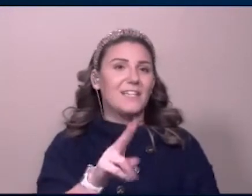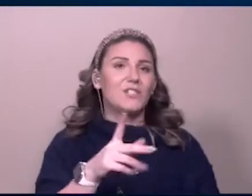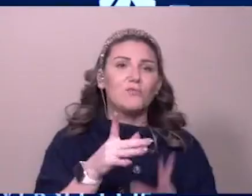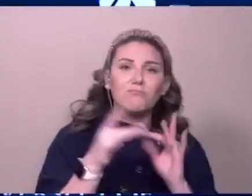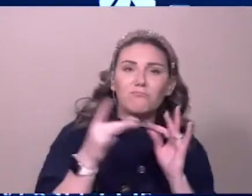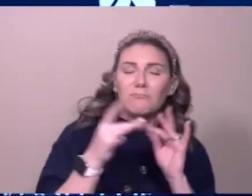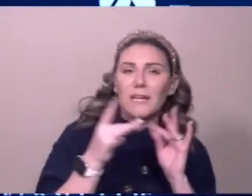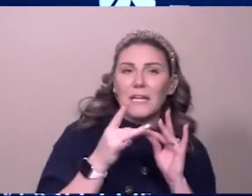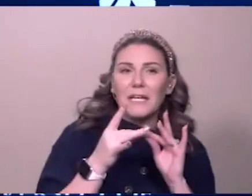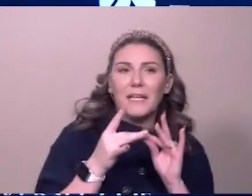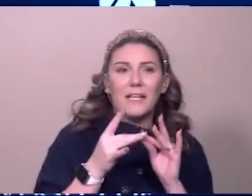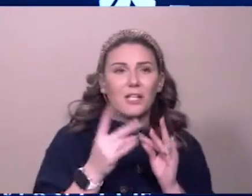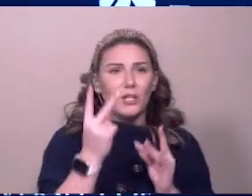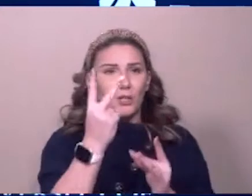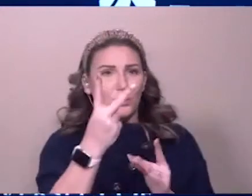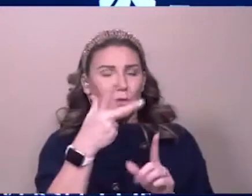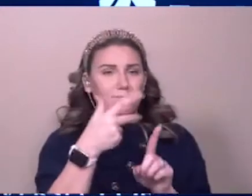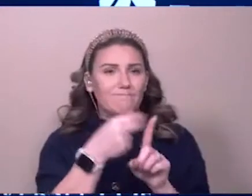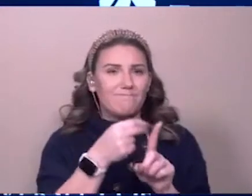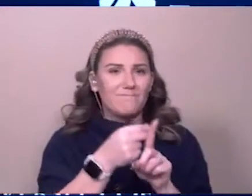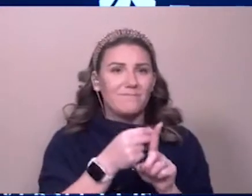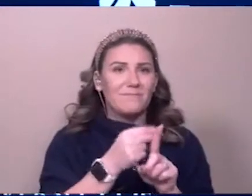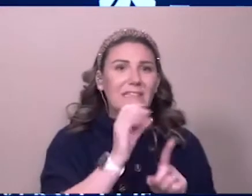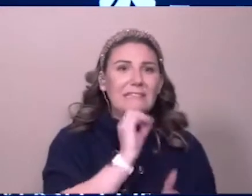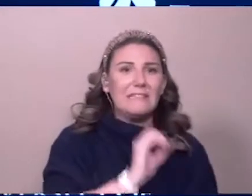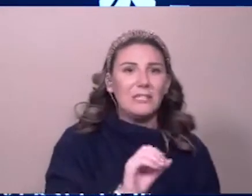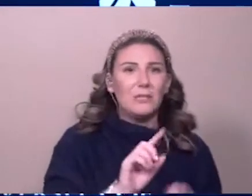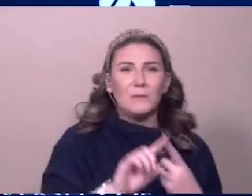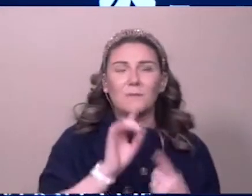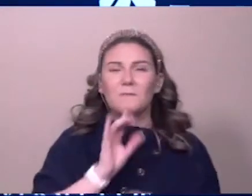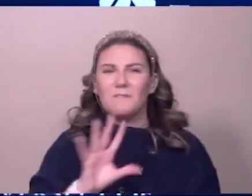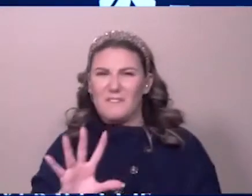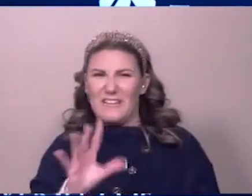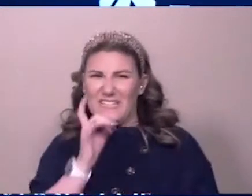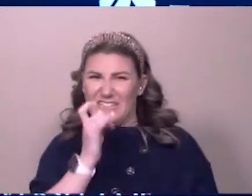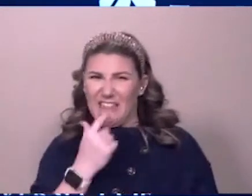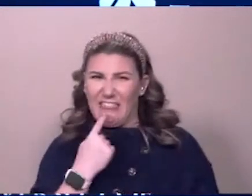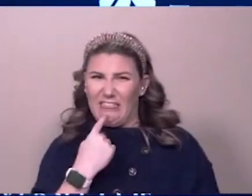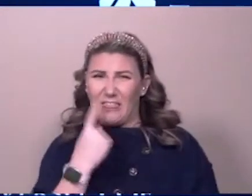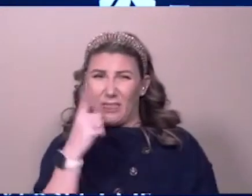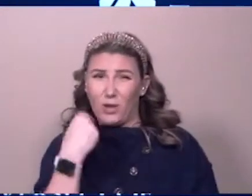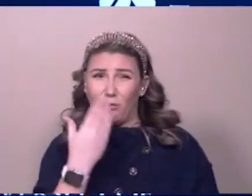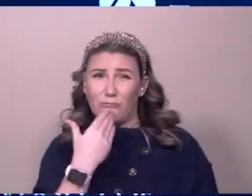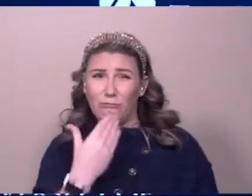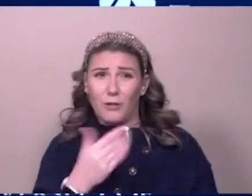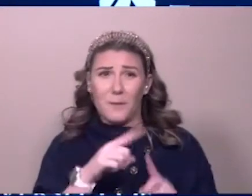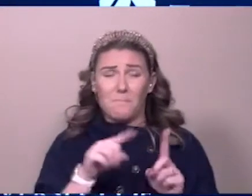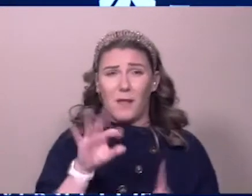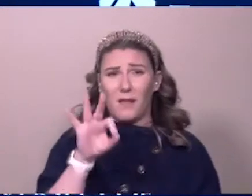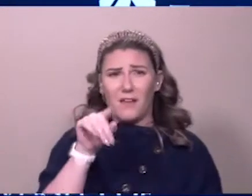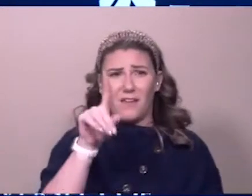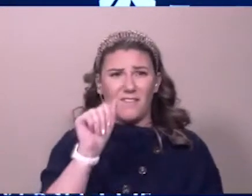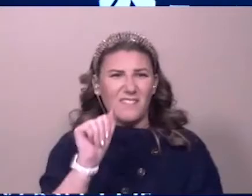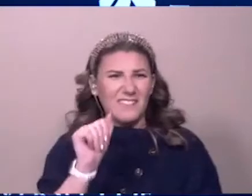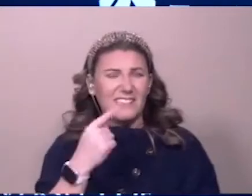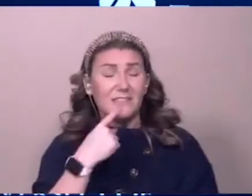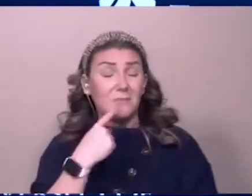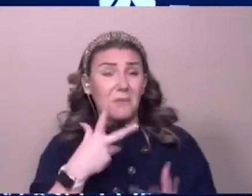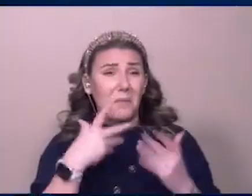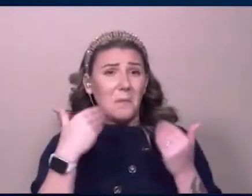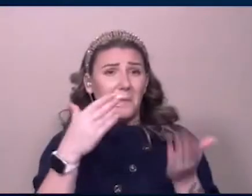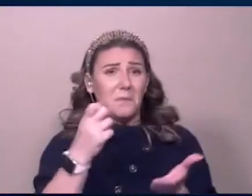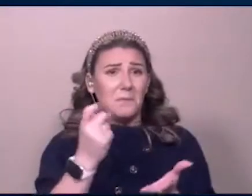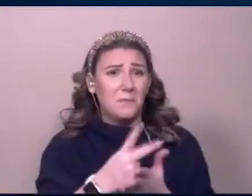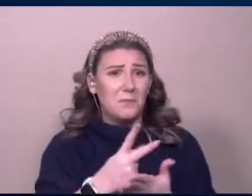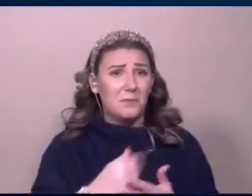0 to 5, but it didn't really look good on the 2-drug regimen, but the FDA may be saying, let's go ahead and prove it. What do you think?